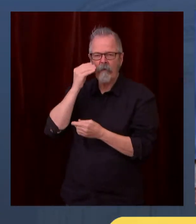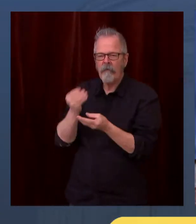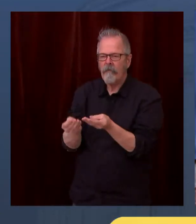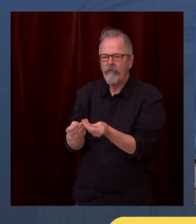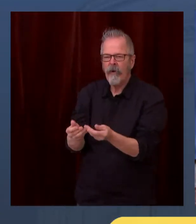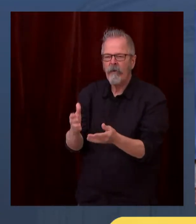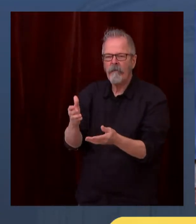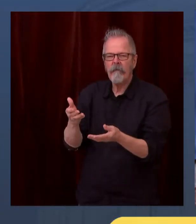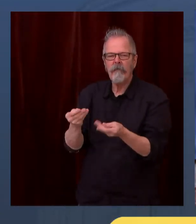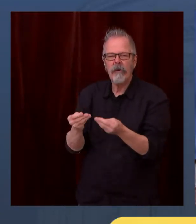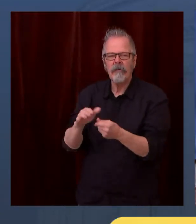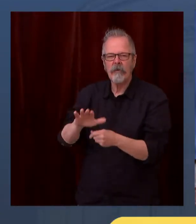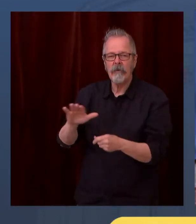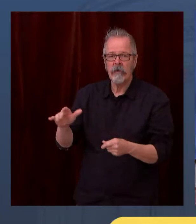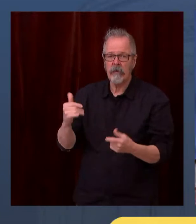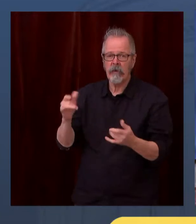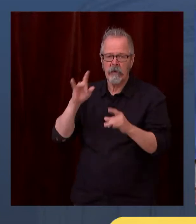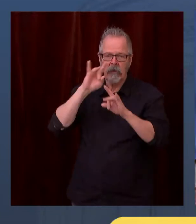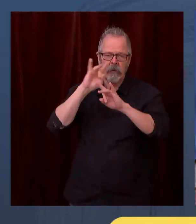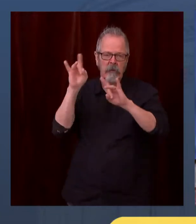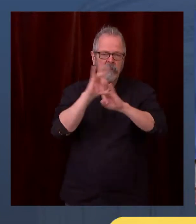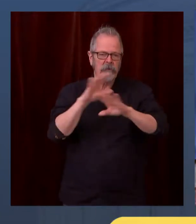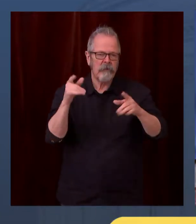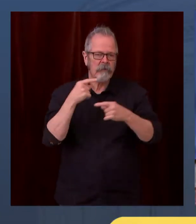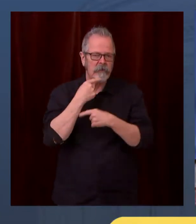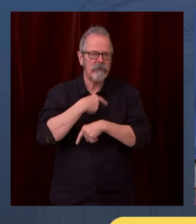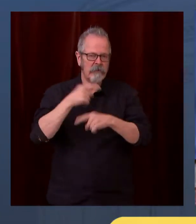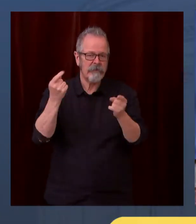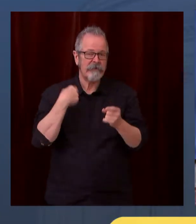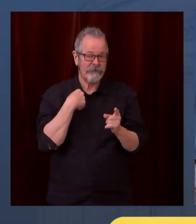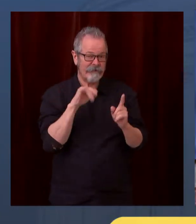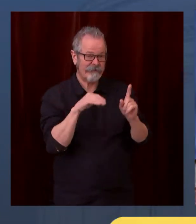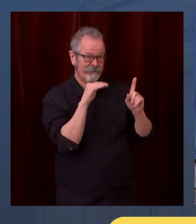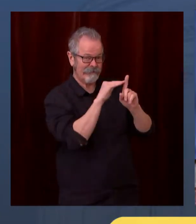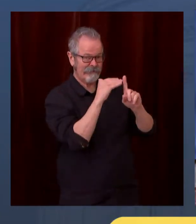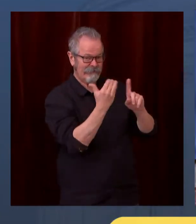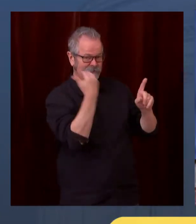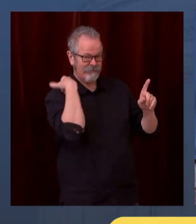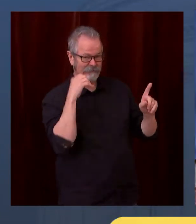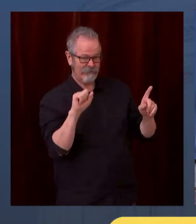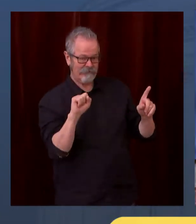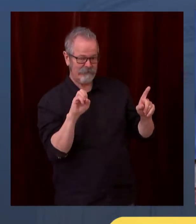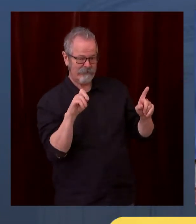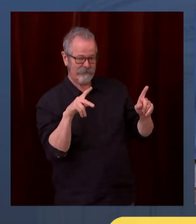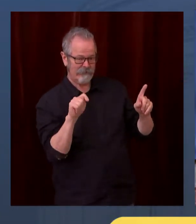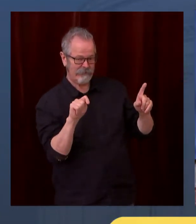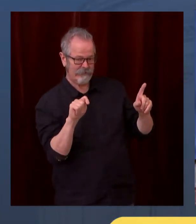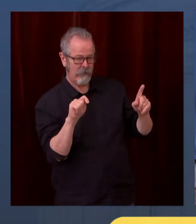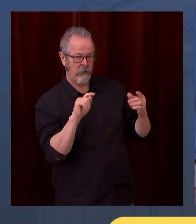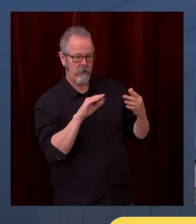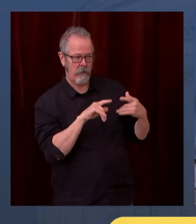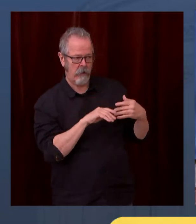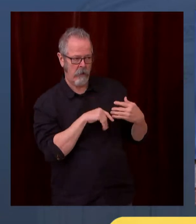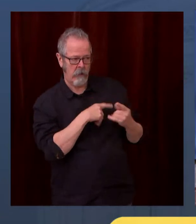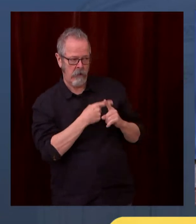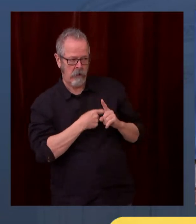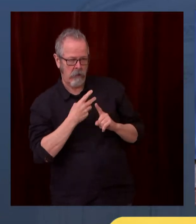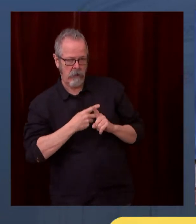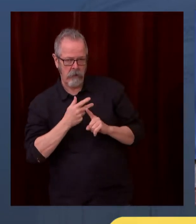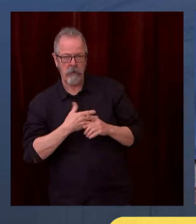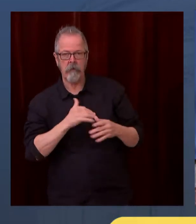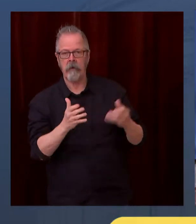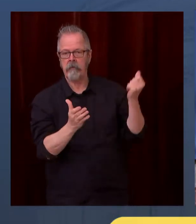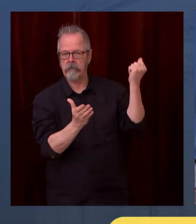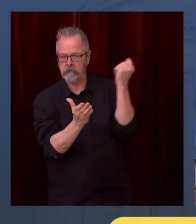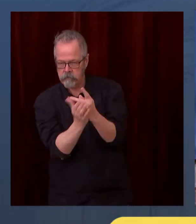declaration, which we requested last September, will help get these communities moving more swiftly to